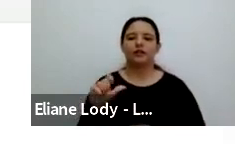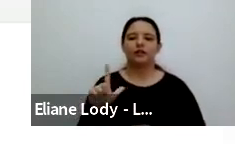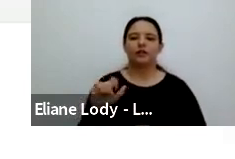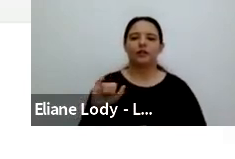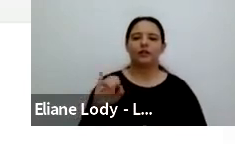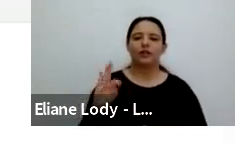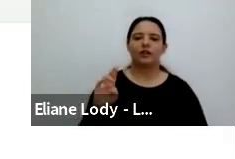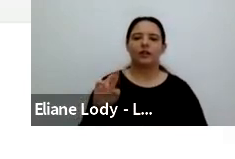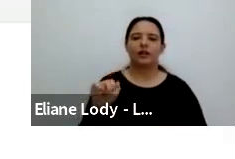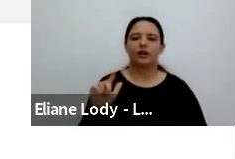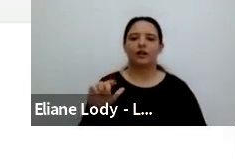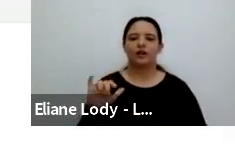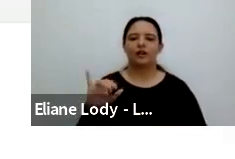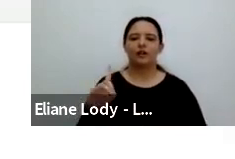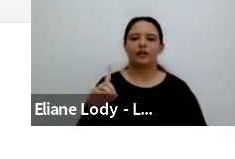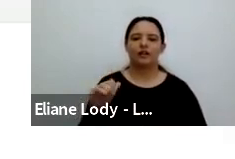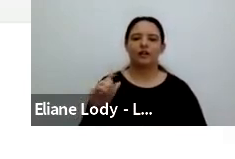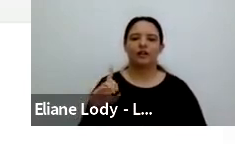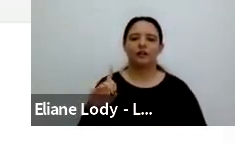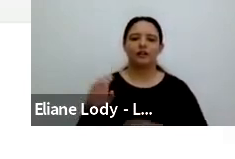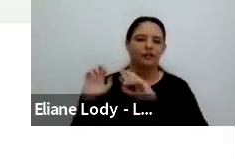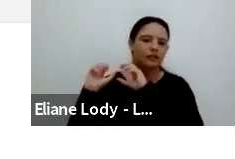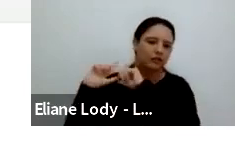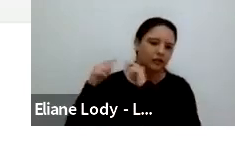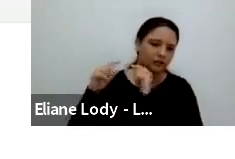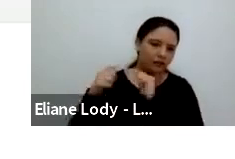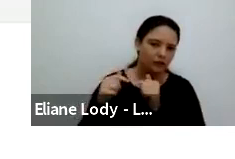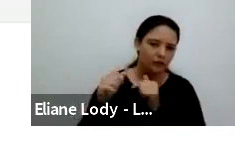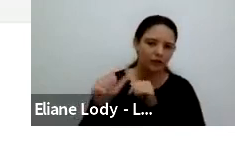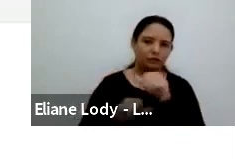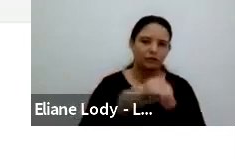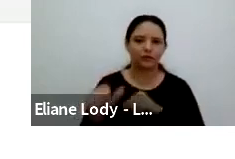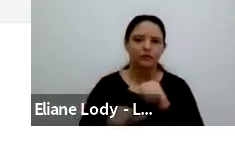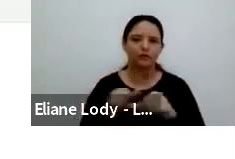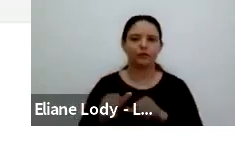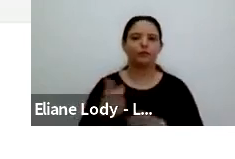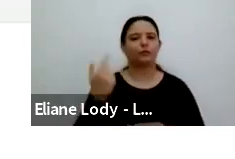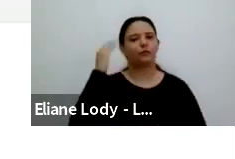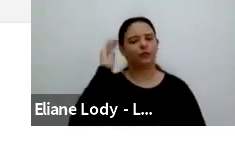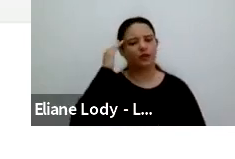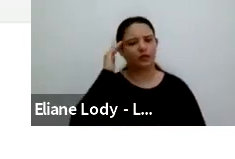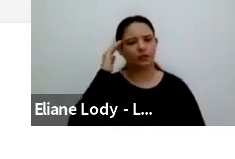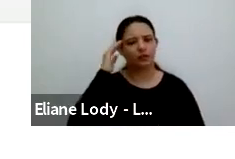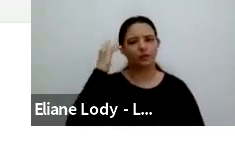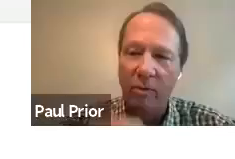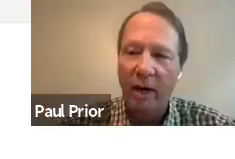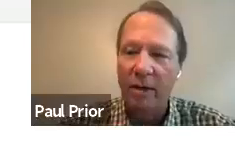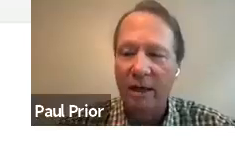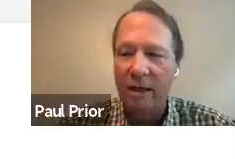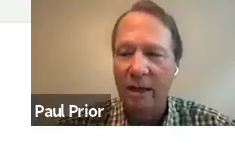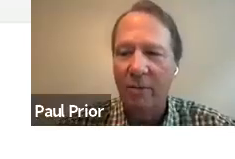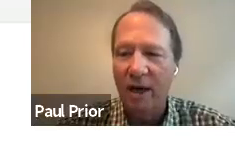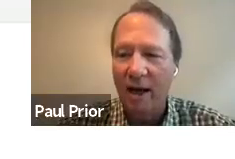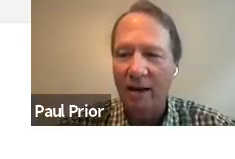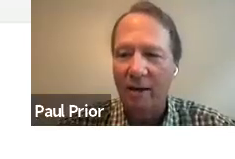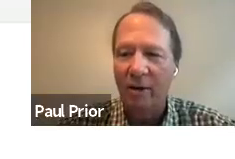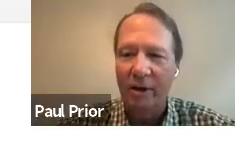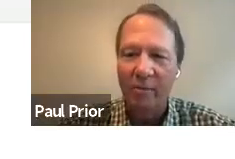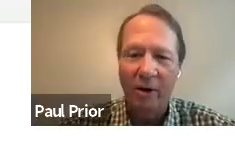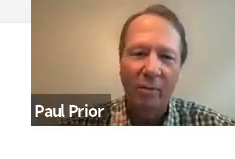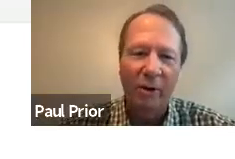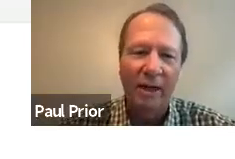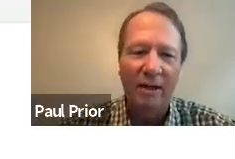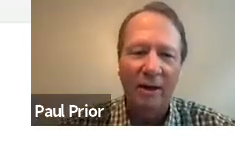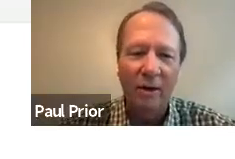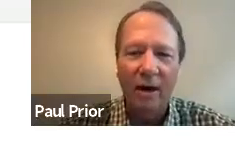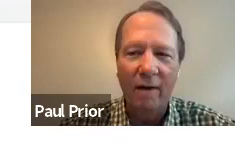context to more ideological understandings of literacies of multiple multimodal. I would actually rather say semiotic than